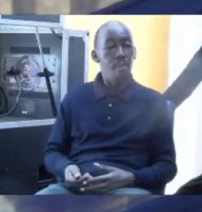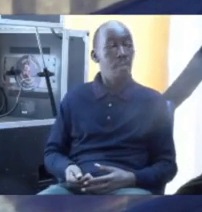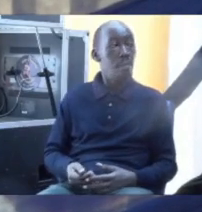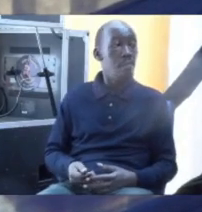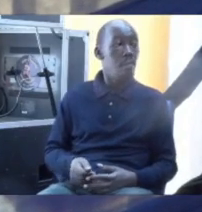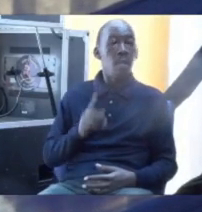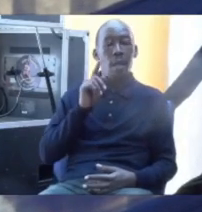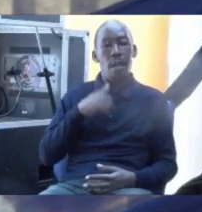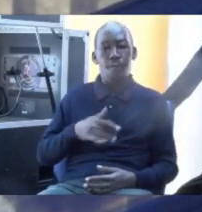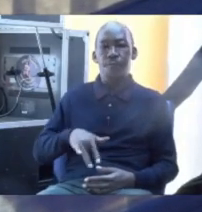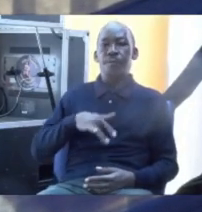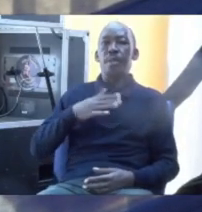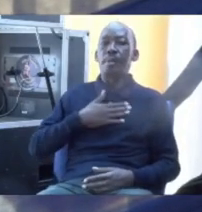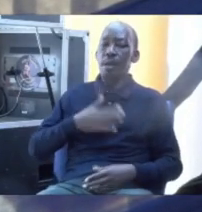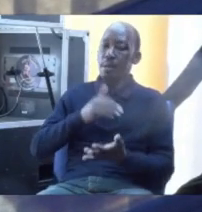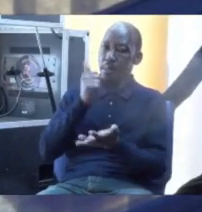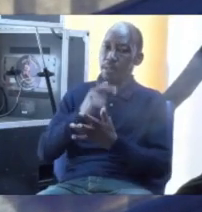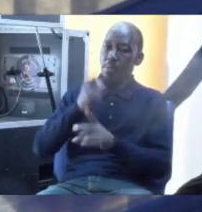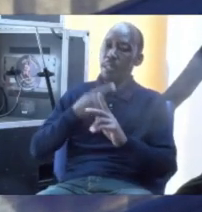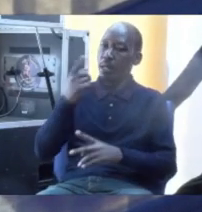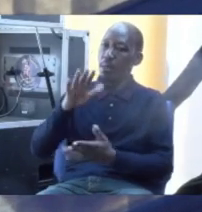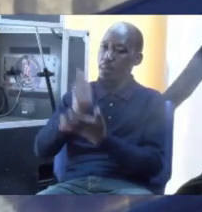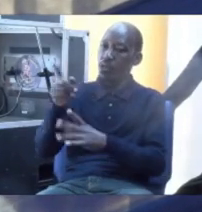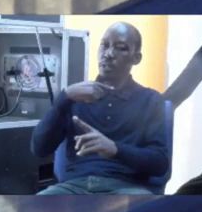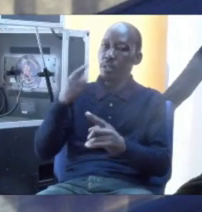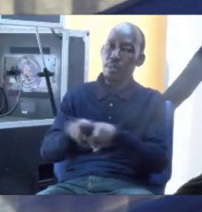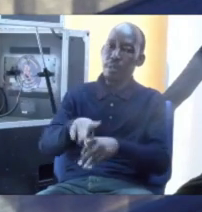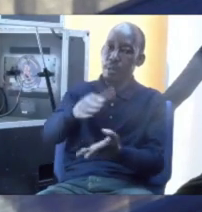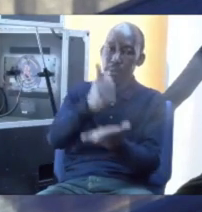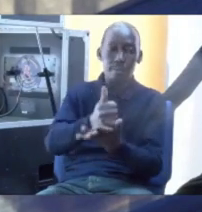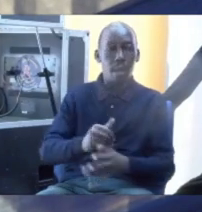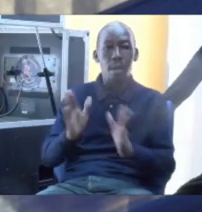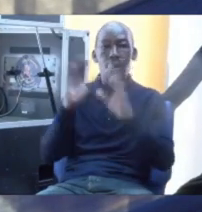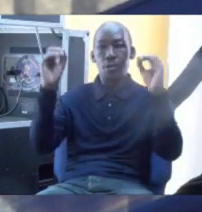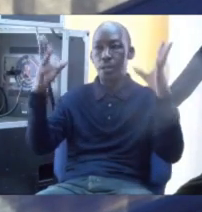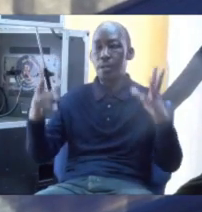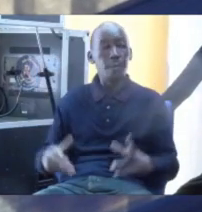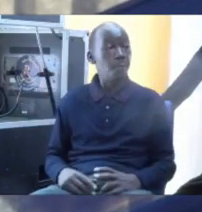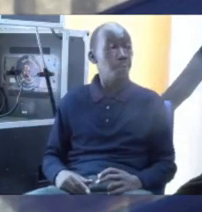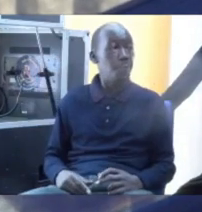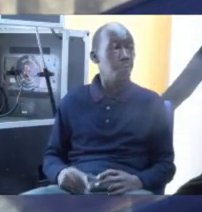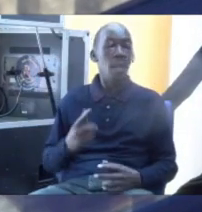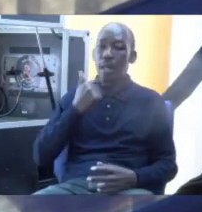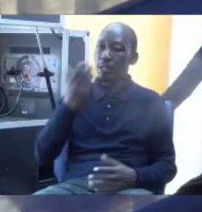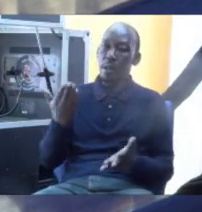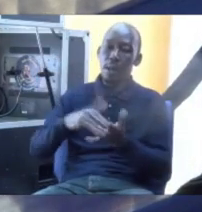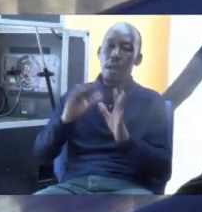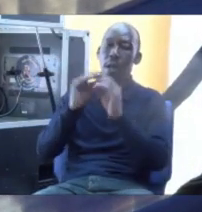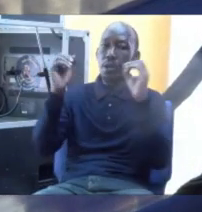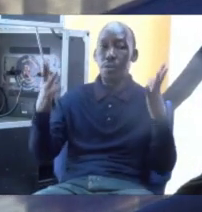So you give me my amen when I need my amen. Oh, hallelujah. Hallelujah. I say again,